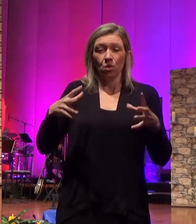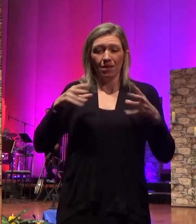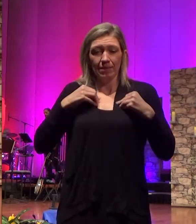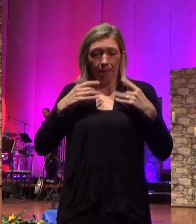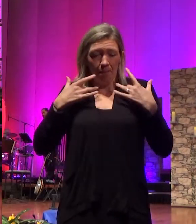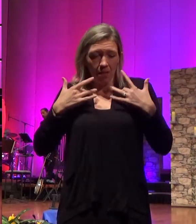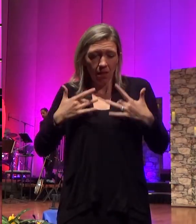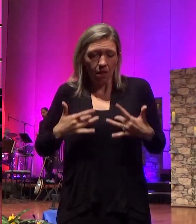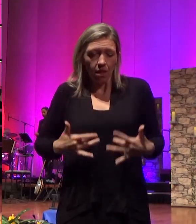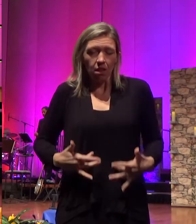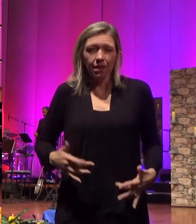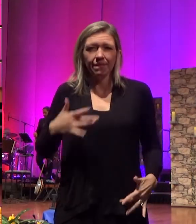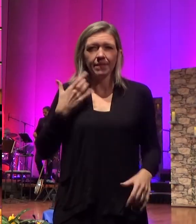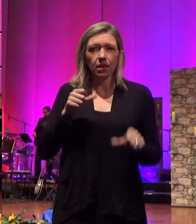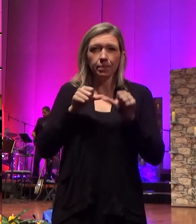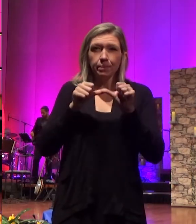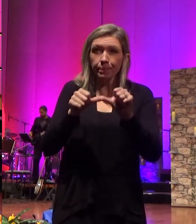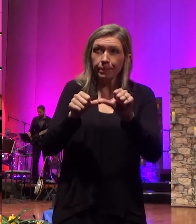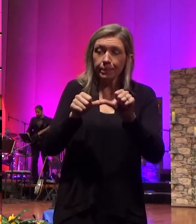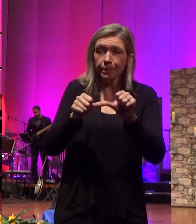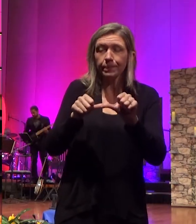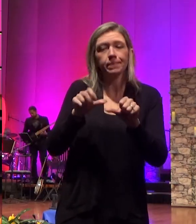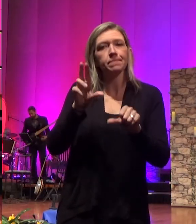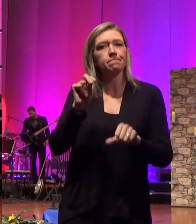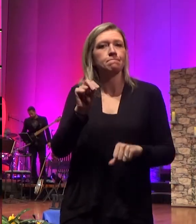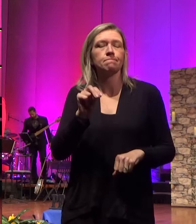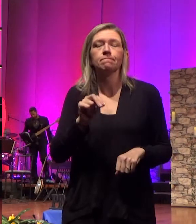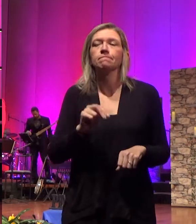and defeated the place that I stay.